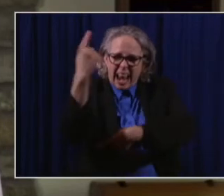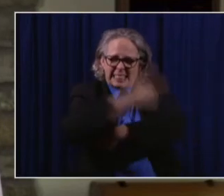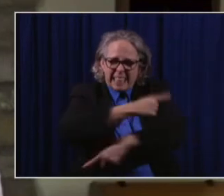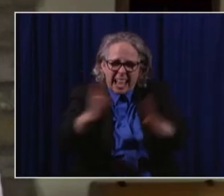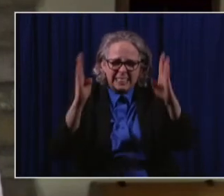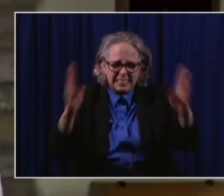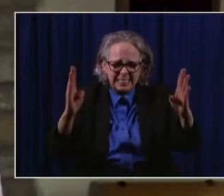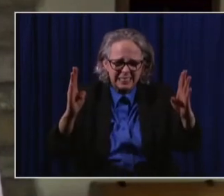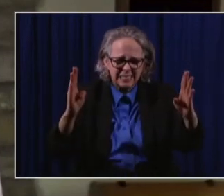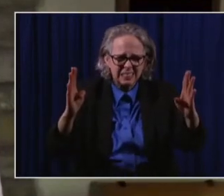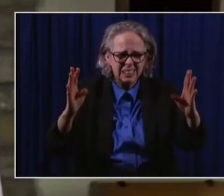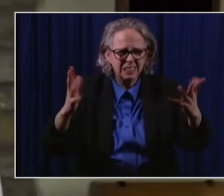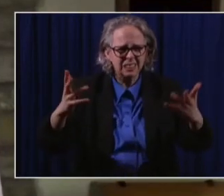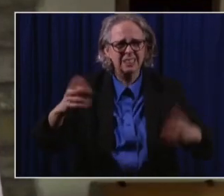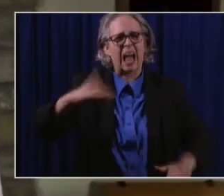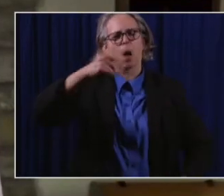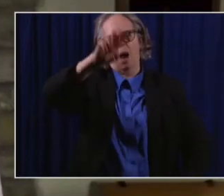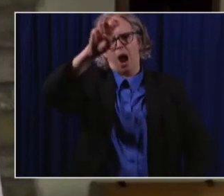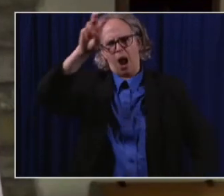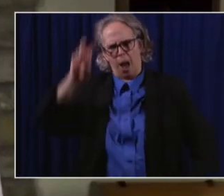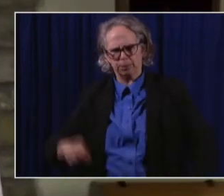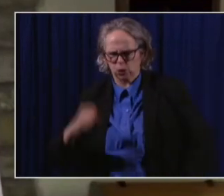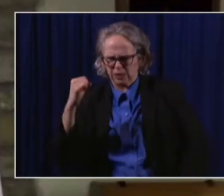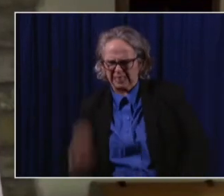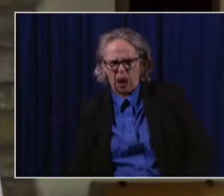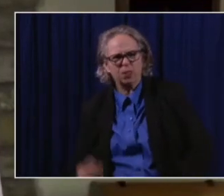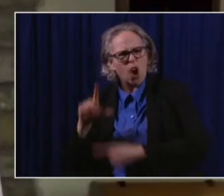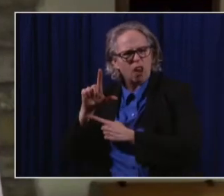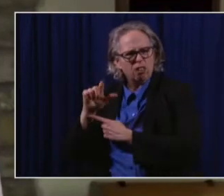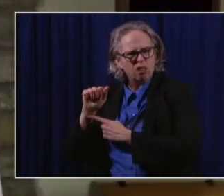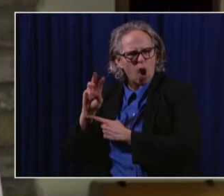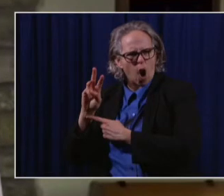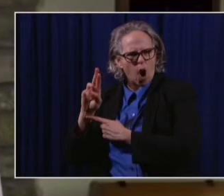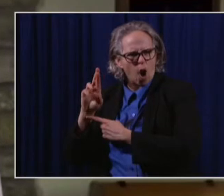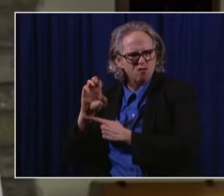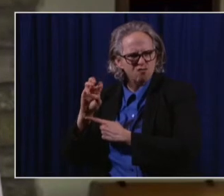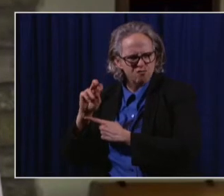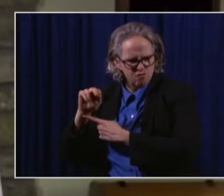of Ohio, a high school was closed for 2 weeks after a non-school associated